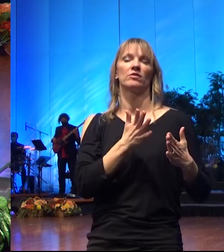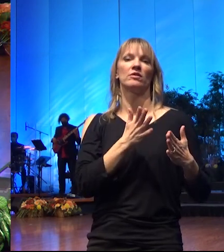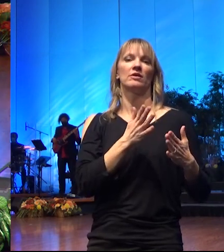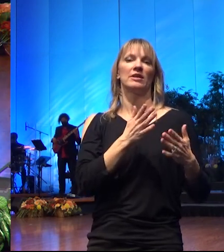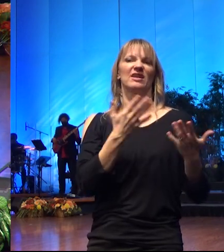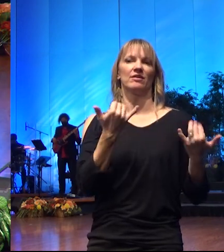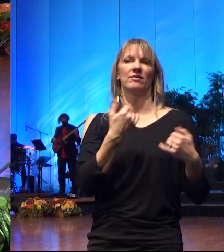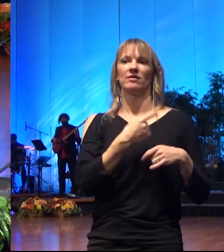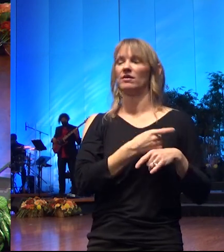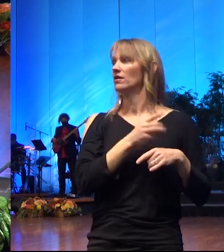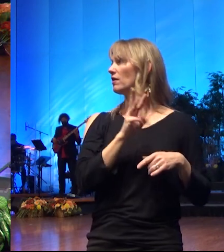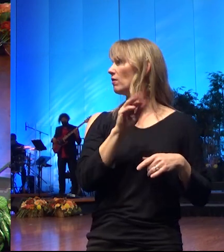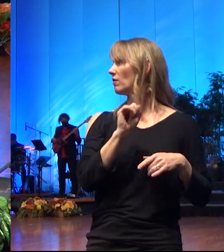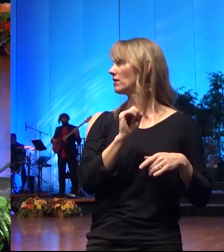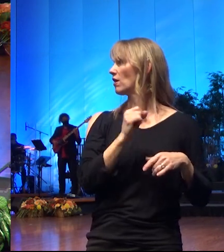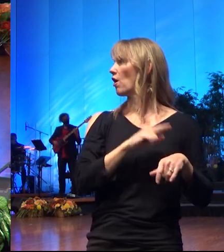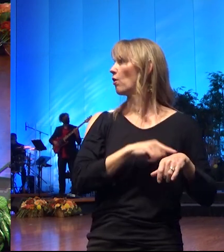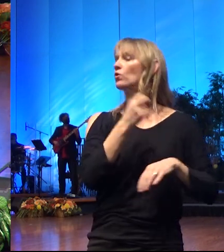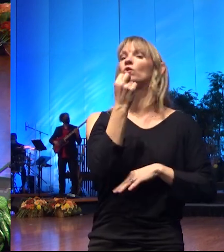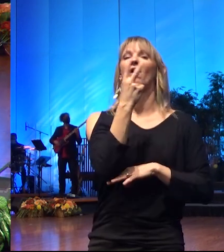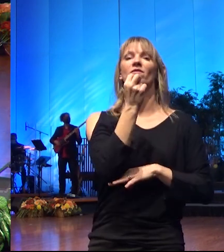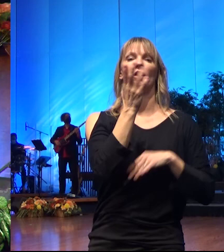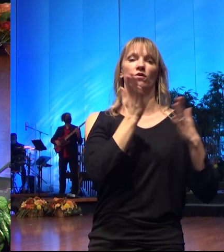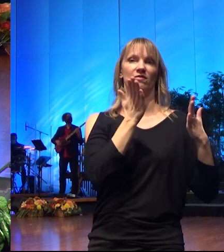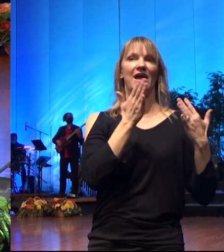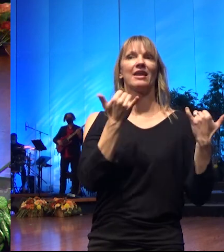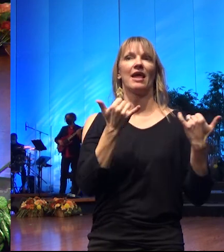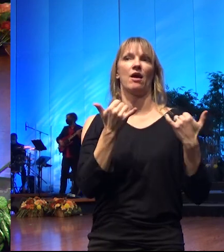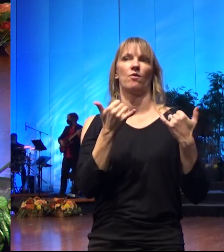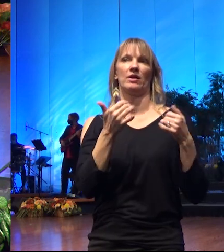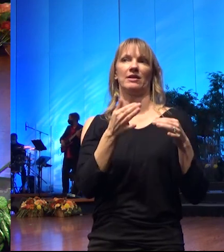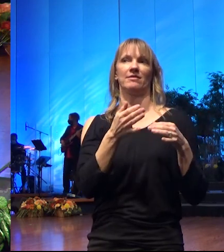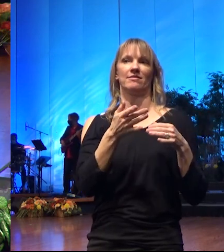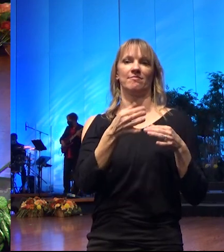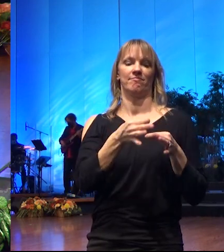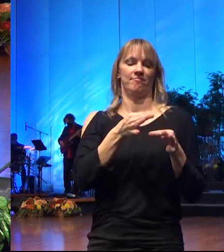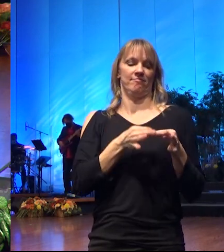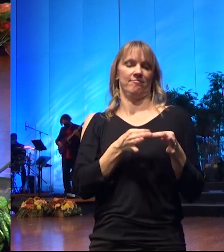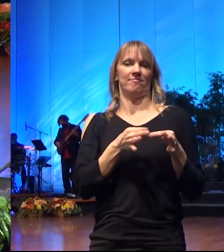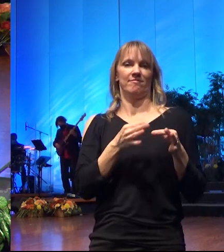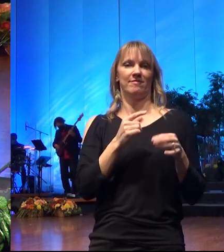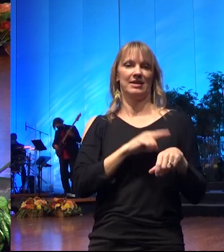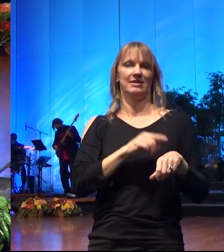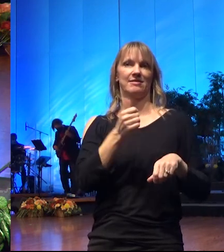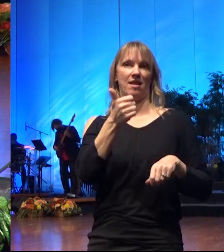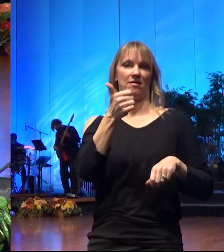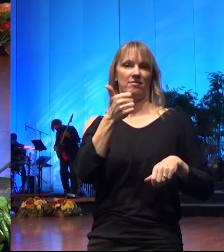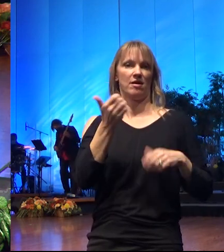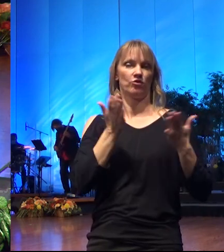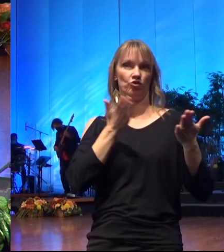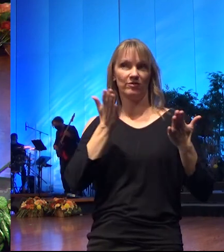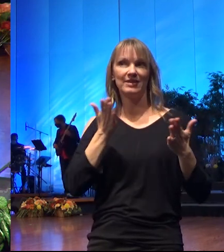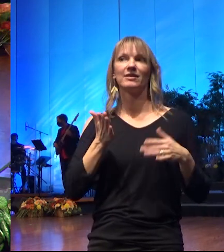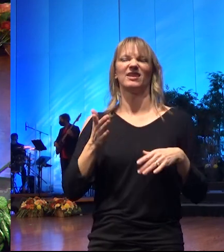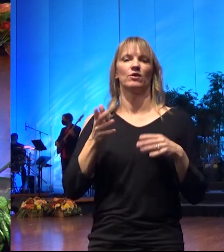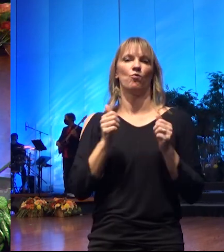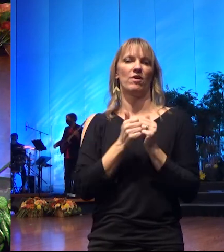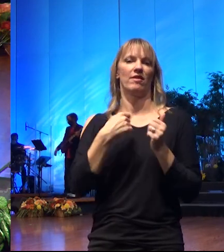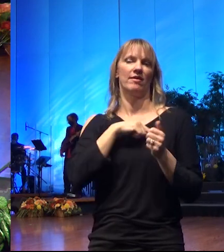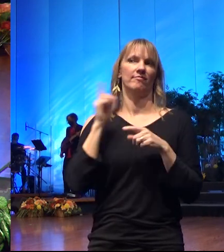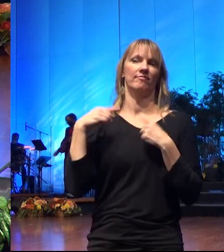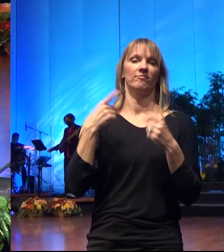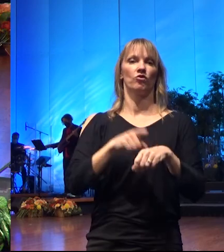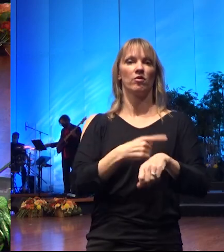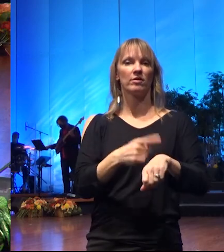huge, good heart. And he's leaving us next weekend and going to Palm Springs.